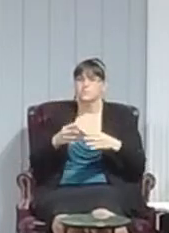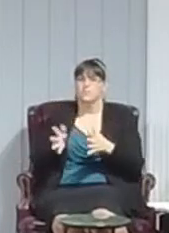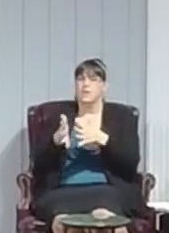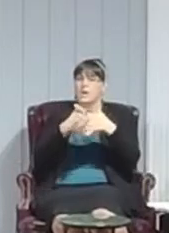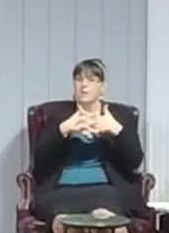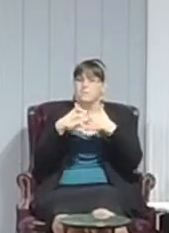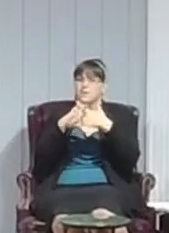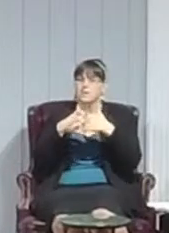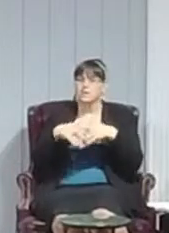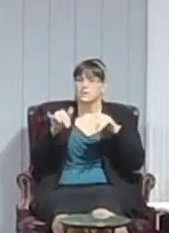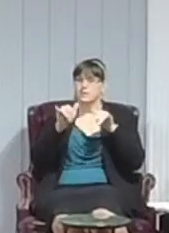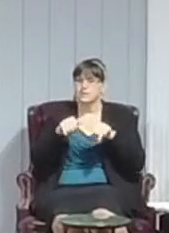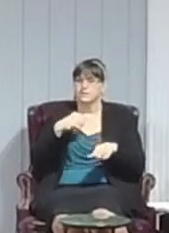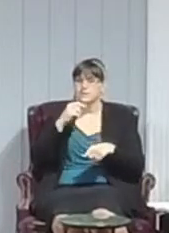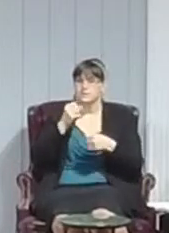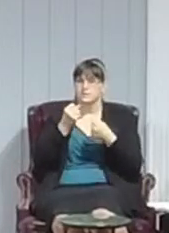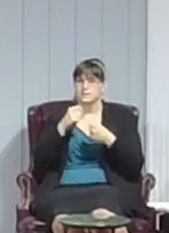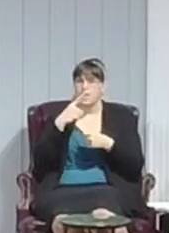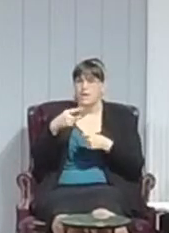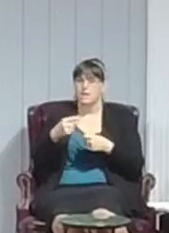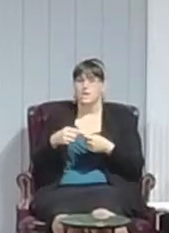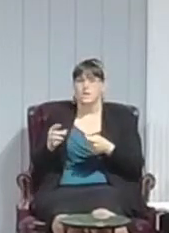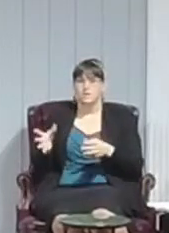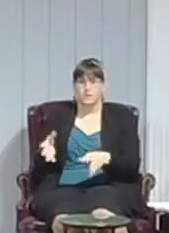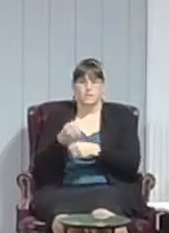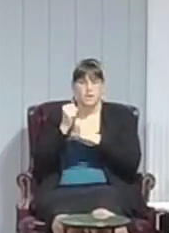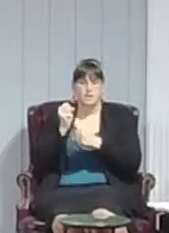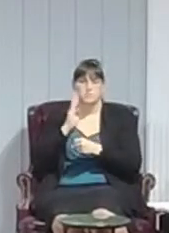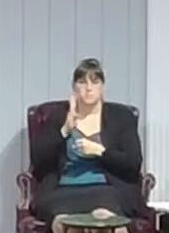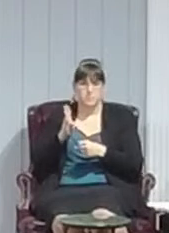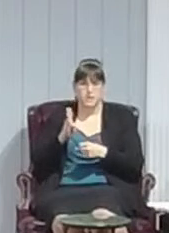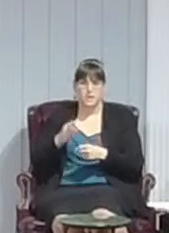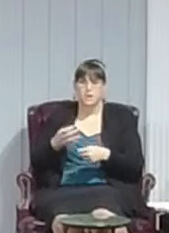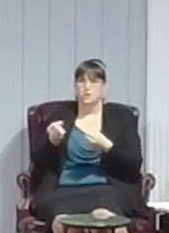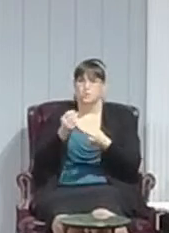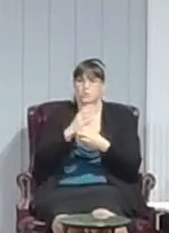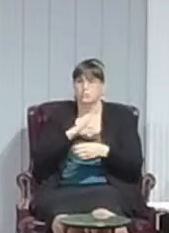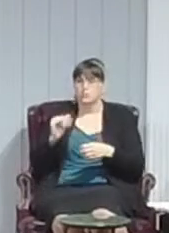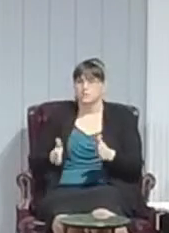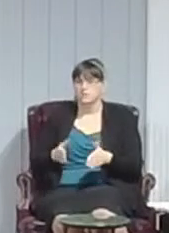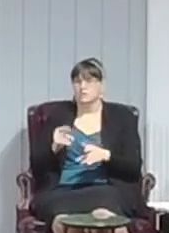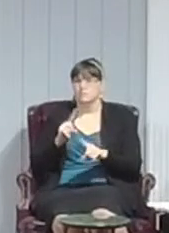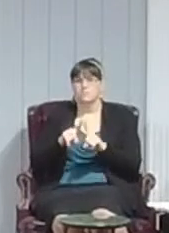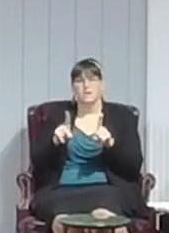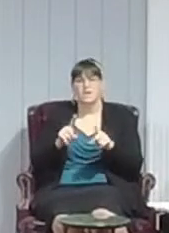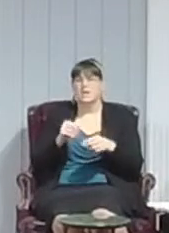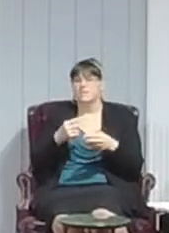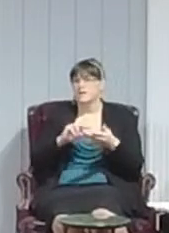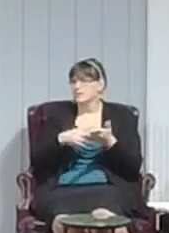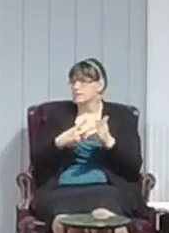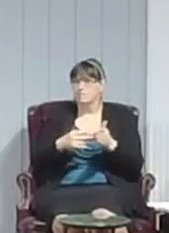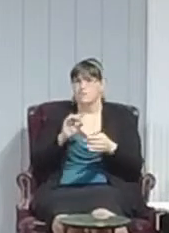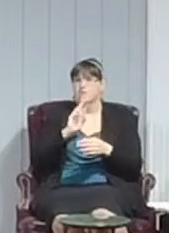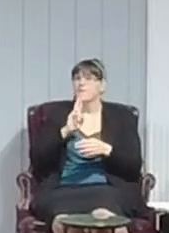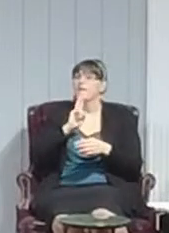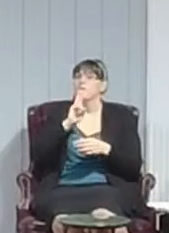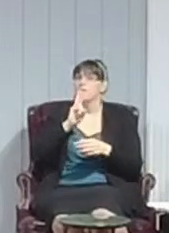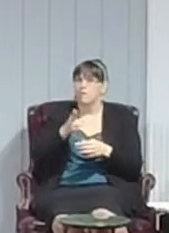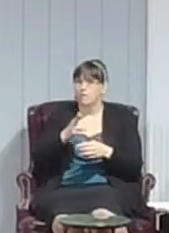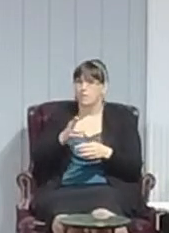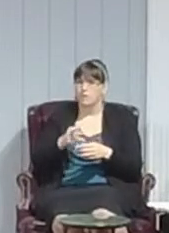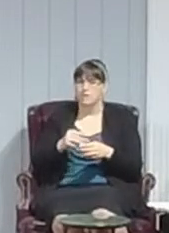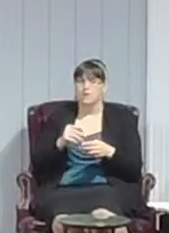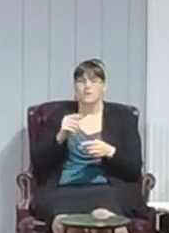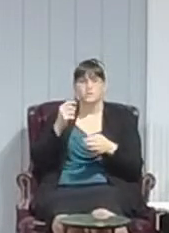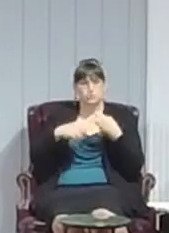they still say that most Americans claim to be Christians, but that doesn't mean most Americans are Christians. It ought to trouble you that there are people who